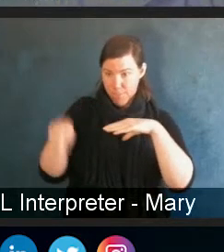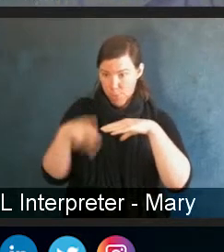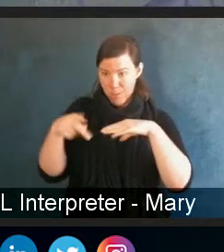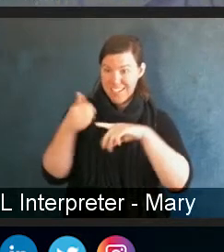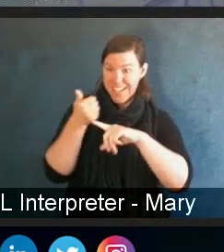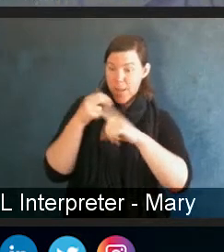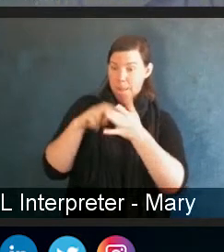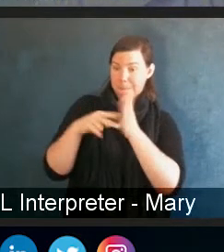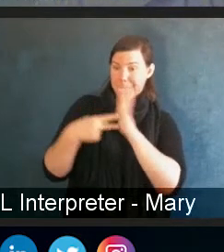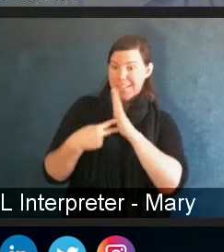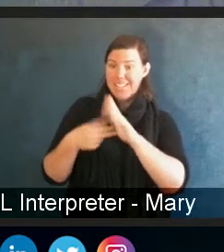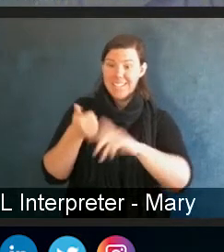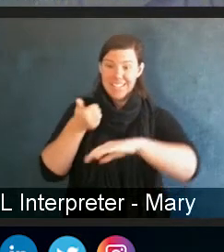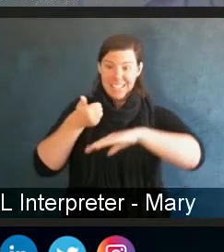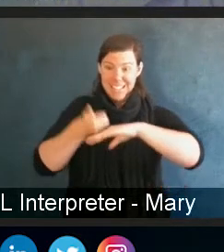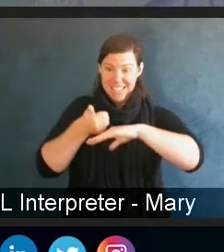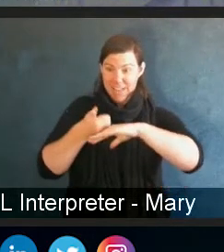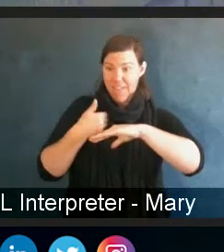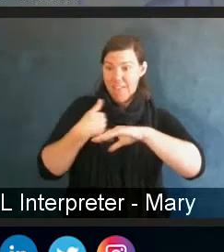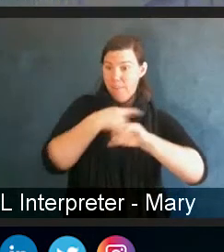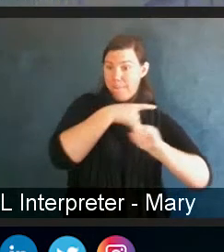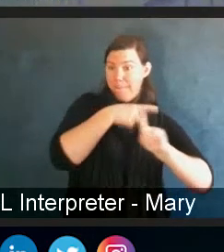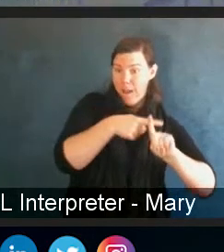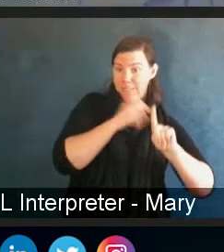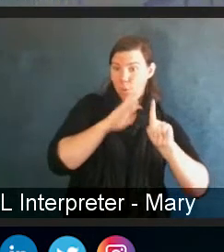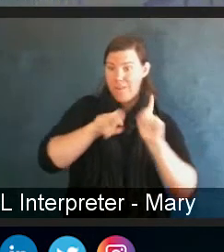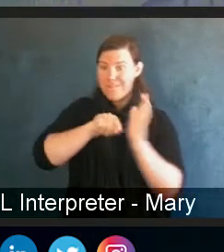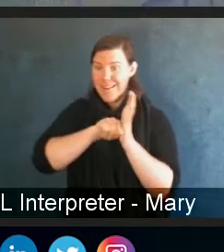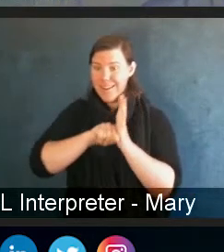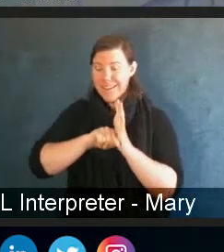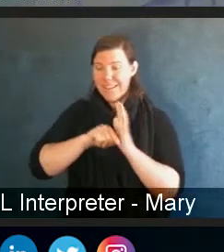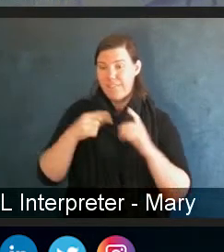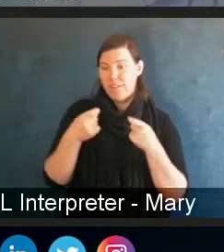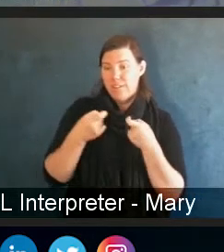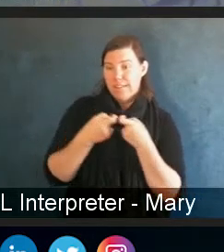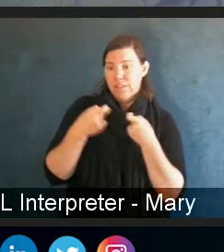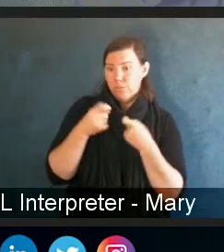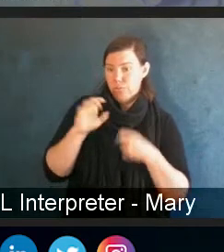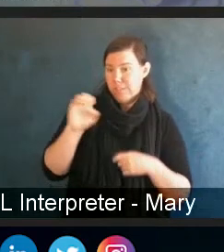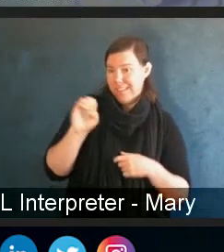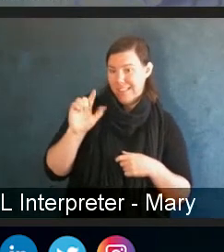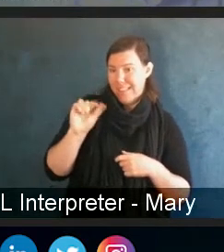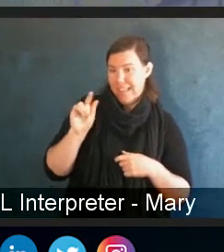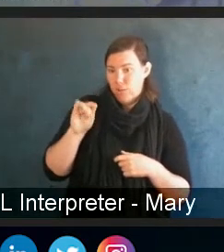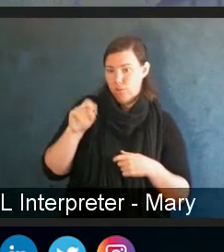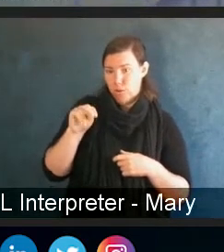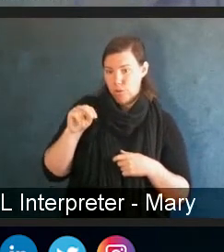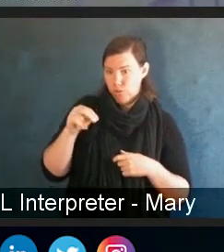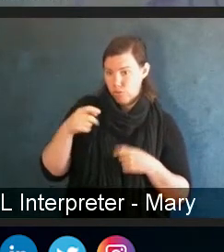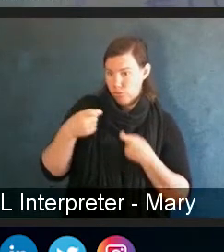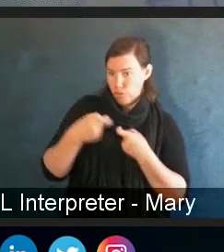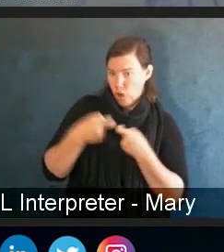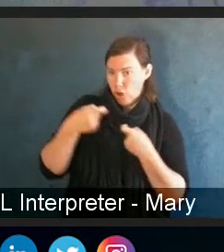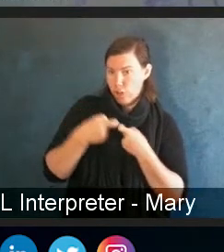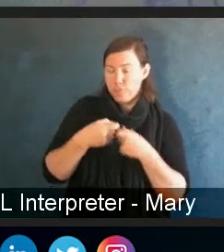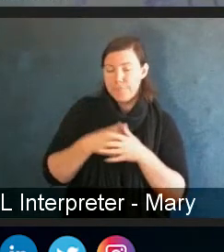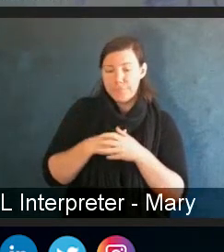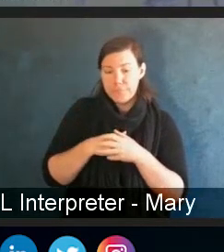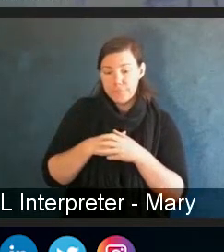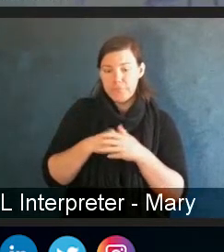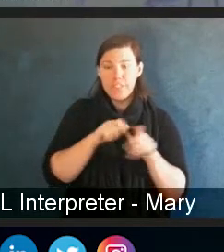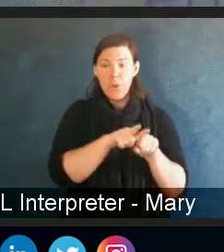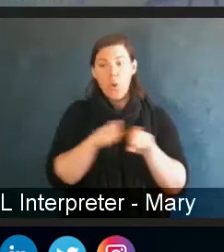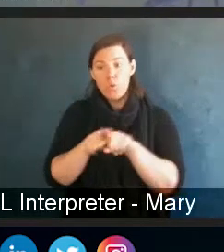and if it's more likely to interact with things like lipids, like oils, or things like water, other